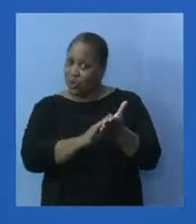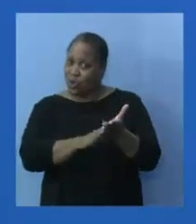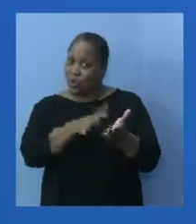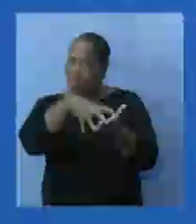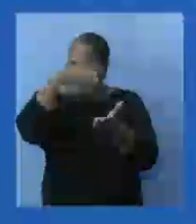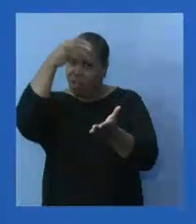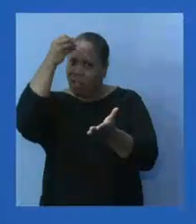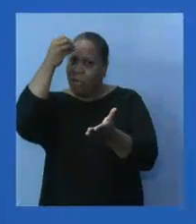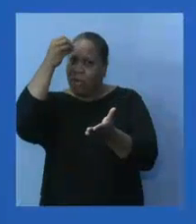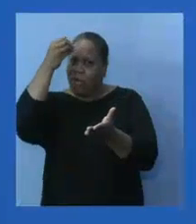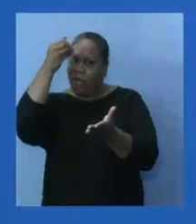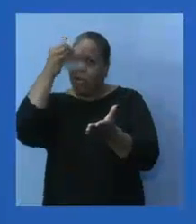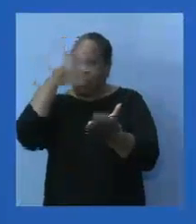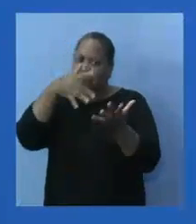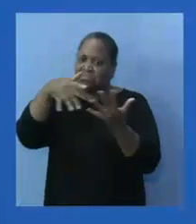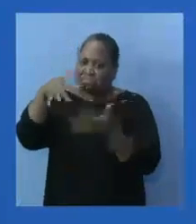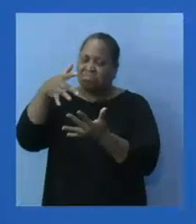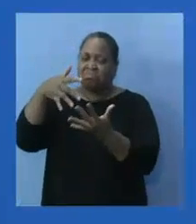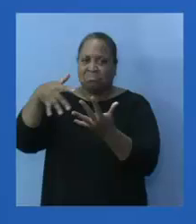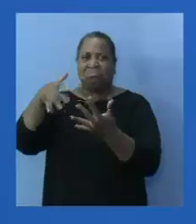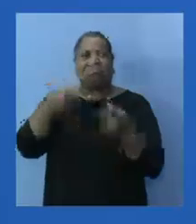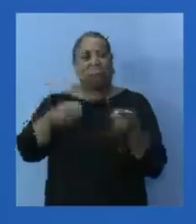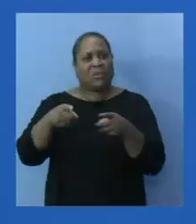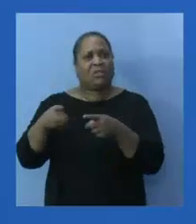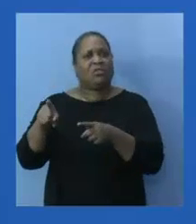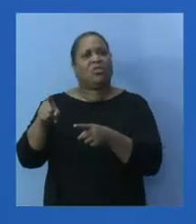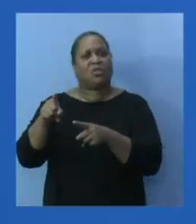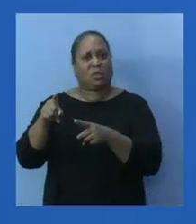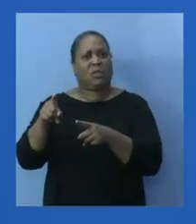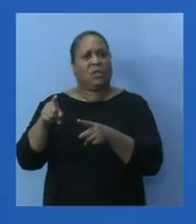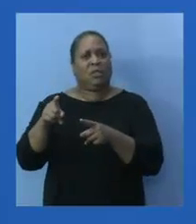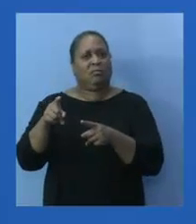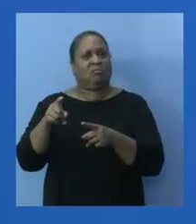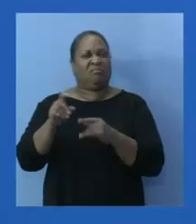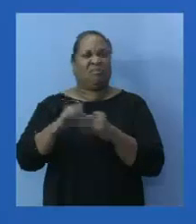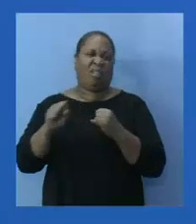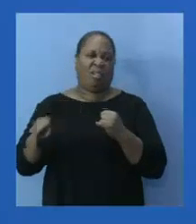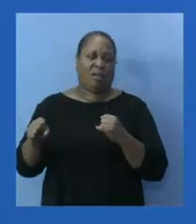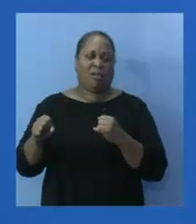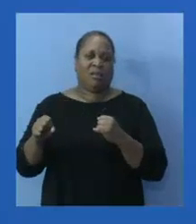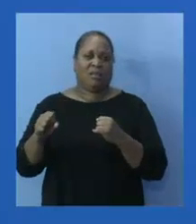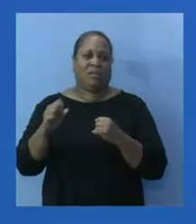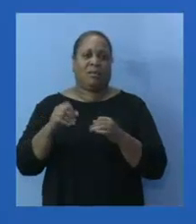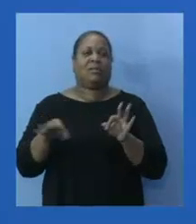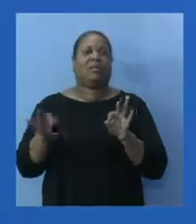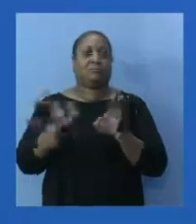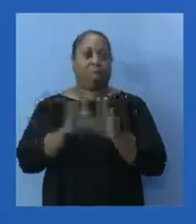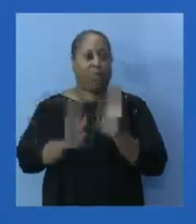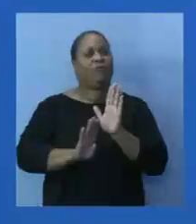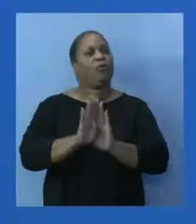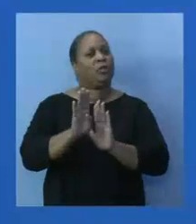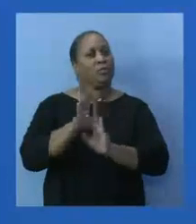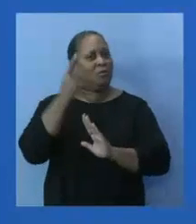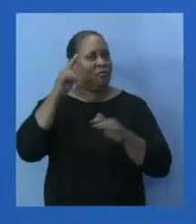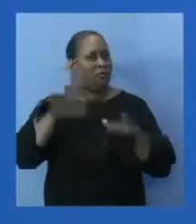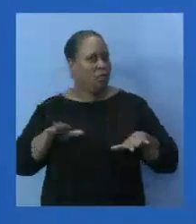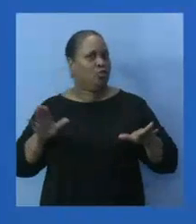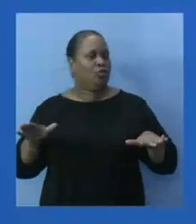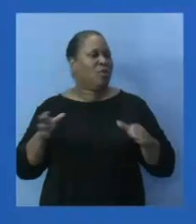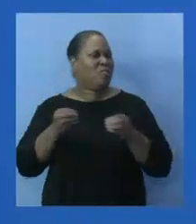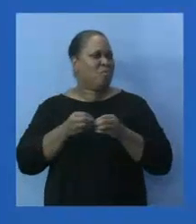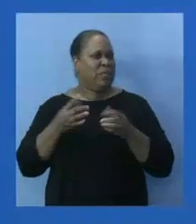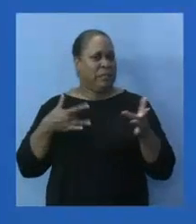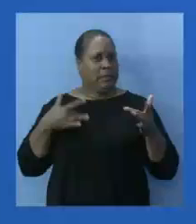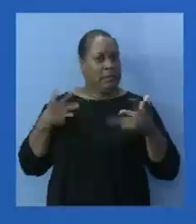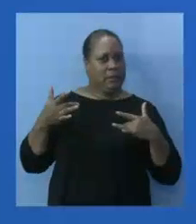learning and engaging in interactive activity and socialization, et cetera, which is important for a child's development. We are more concerned about the